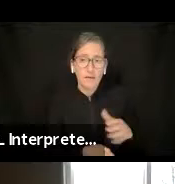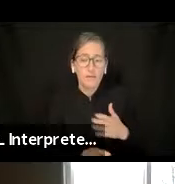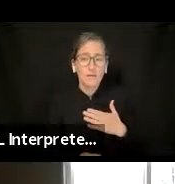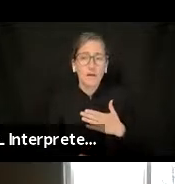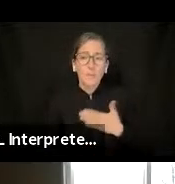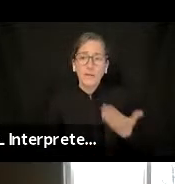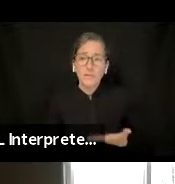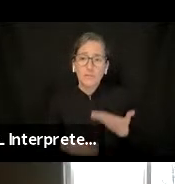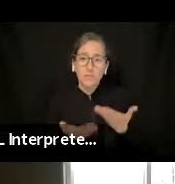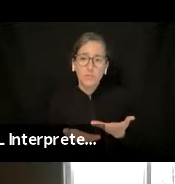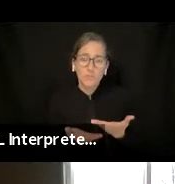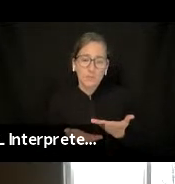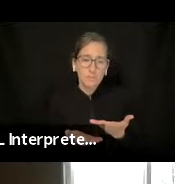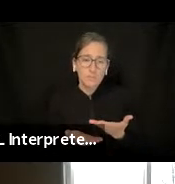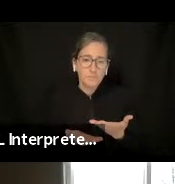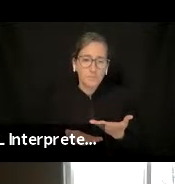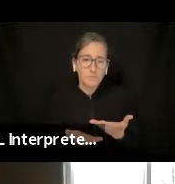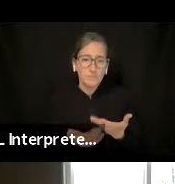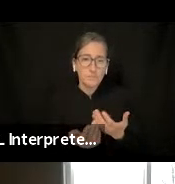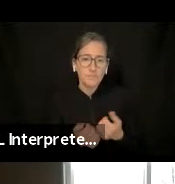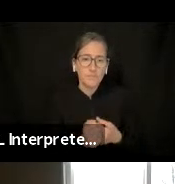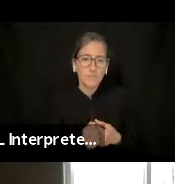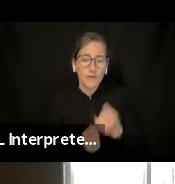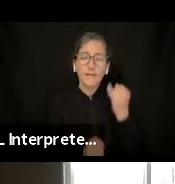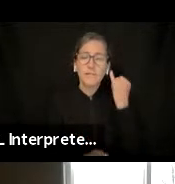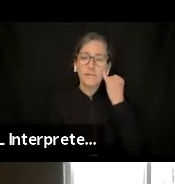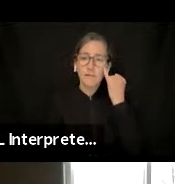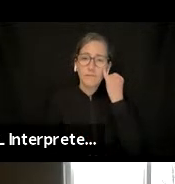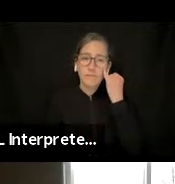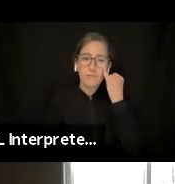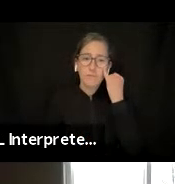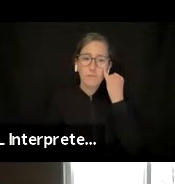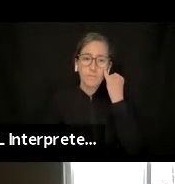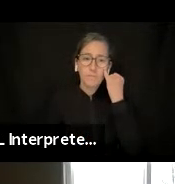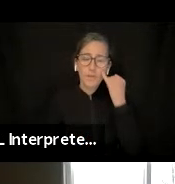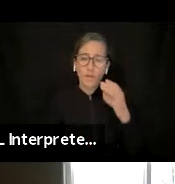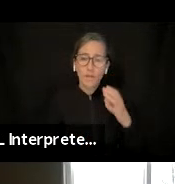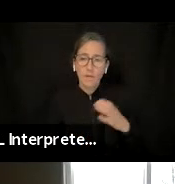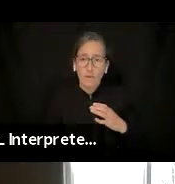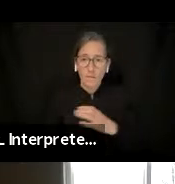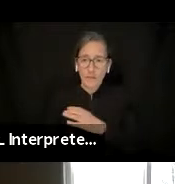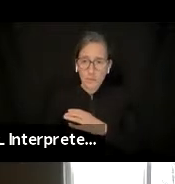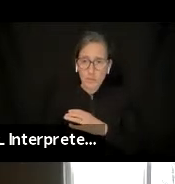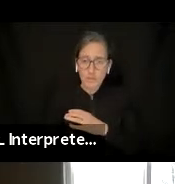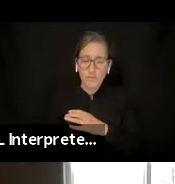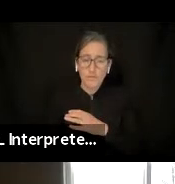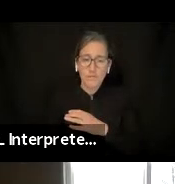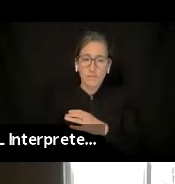that if the commission ever wants to